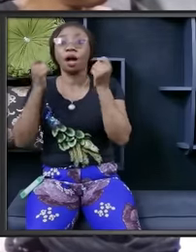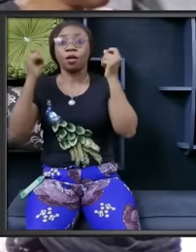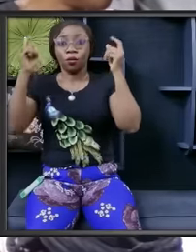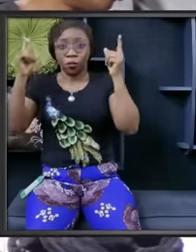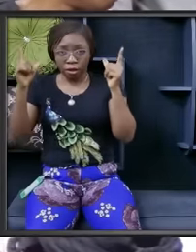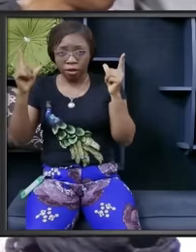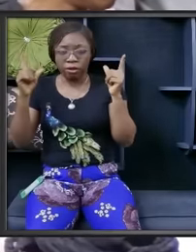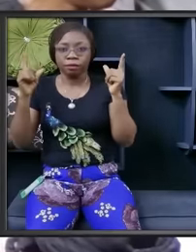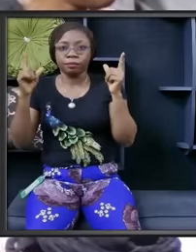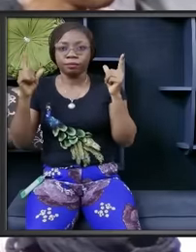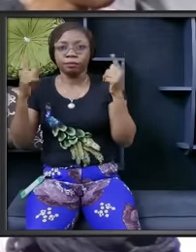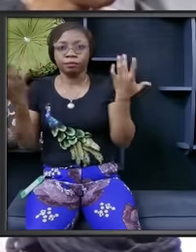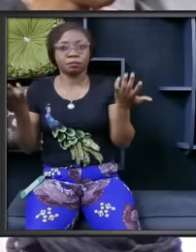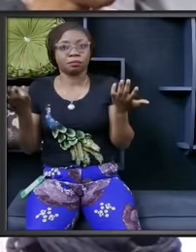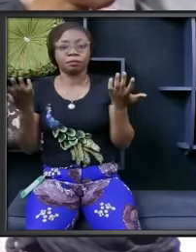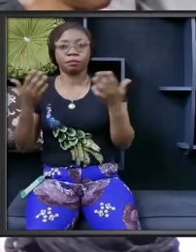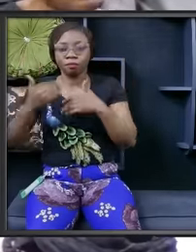wake.